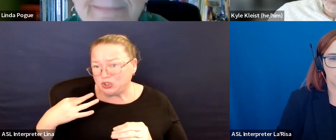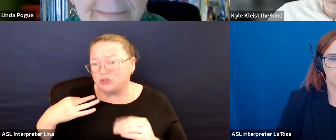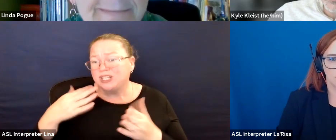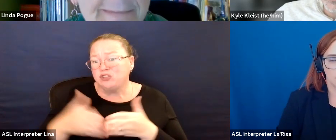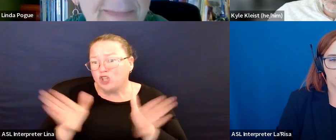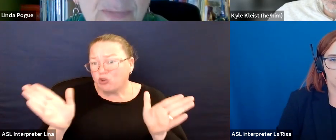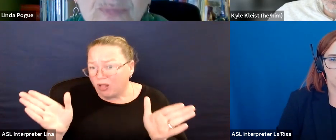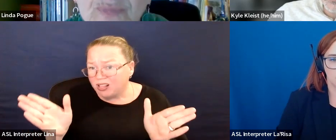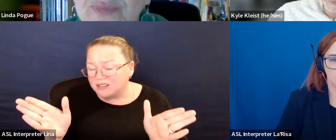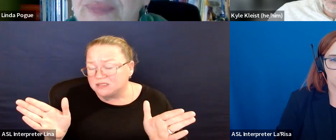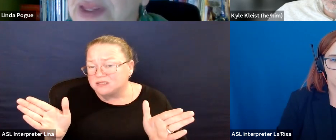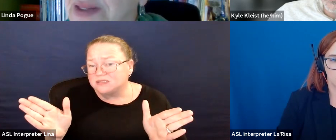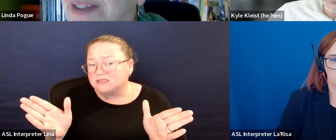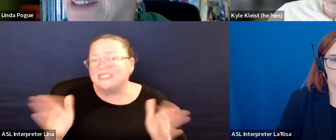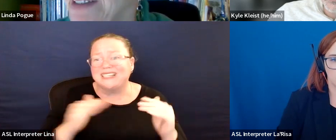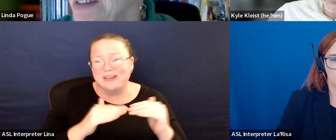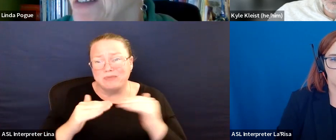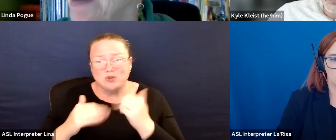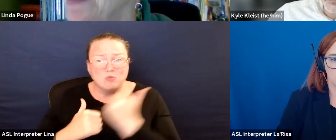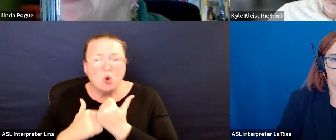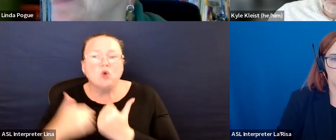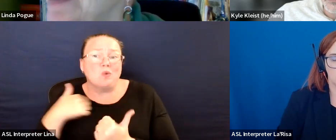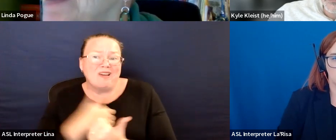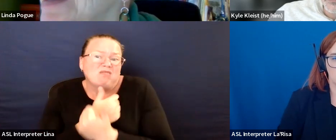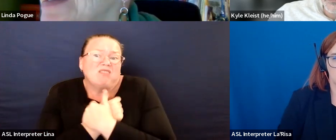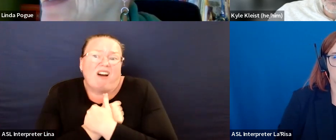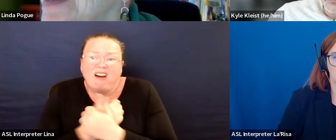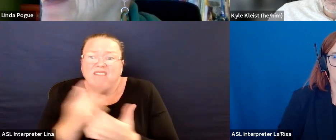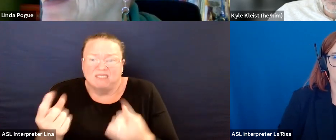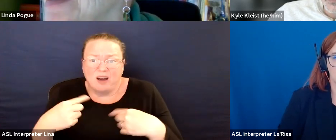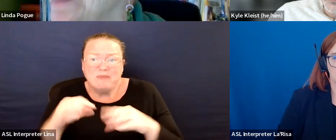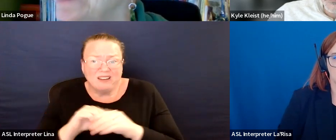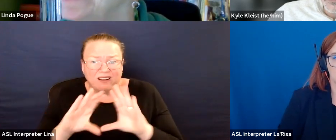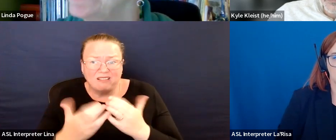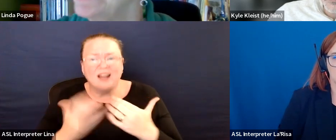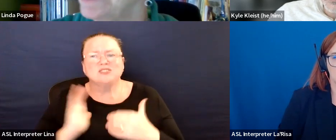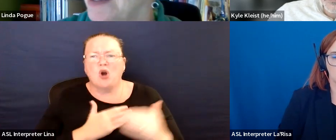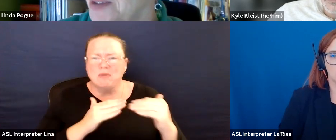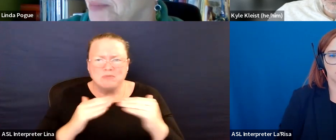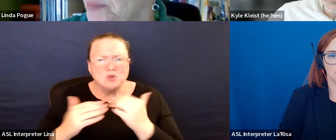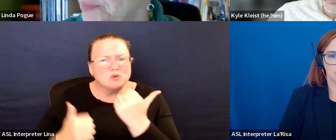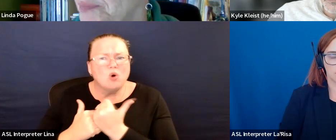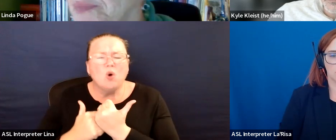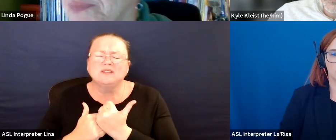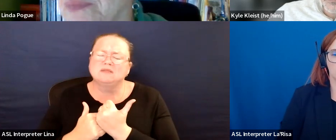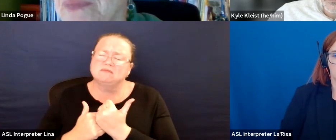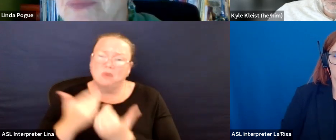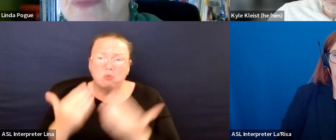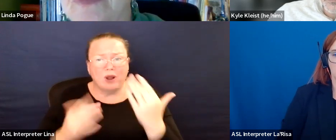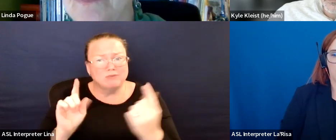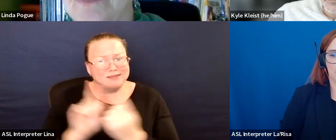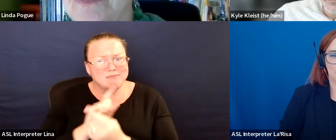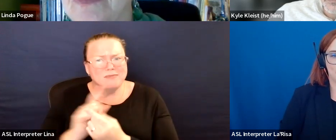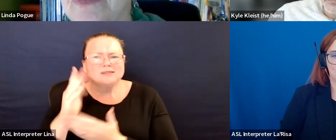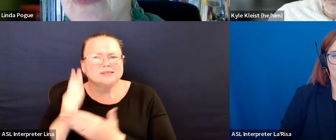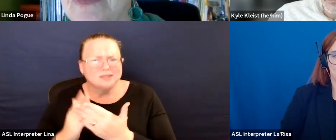general and our peer supporters, like we love having them come to class. Like our peer supporters, you probably met a few